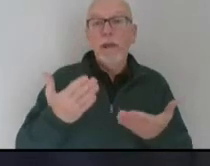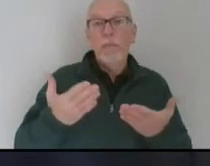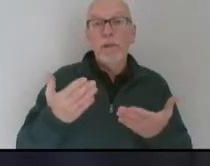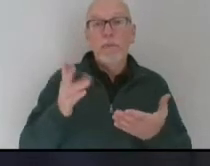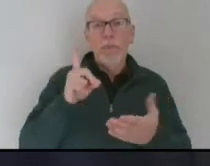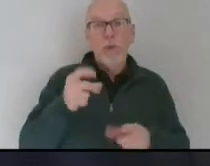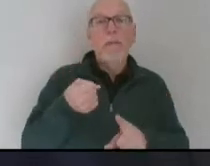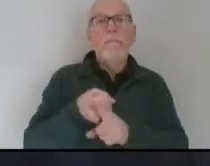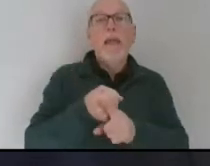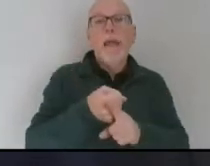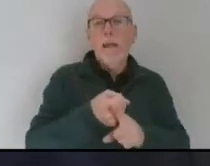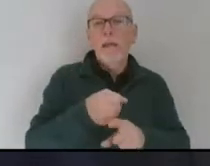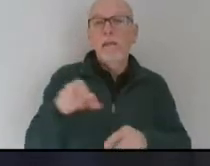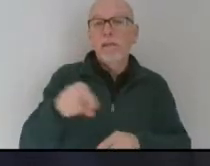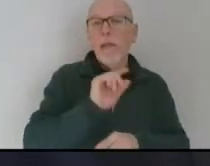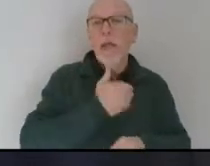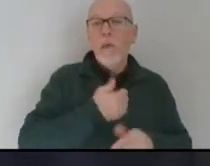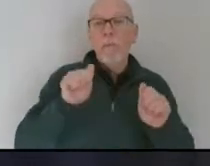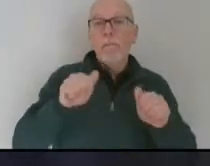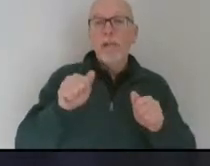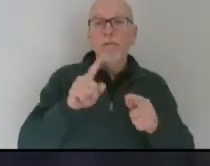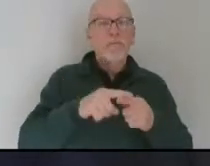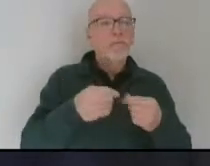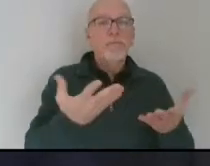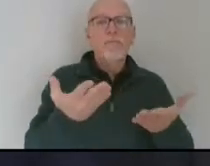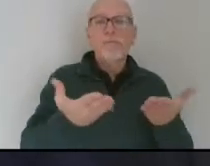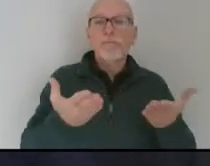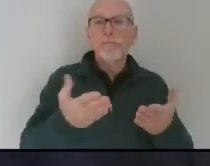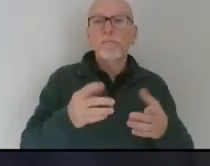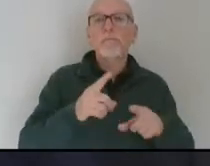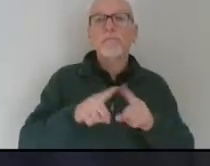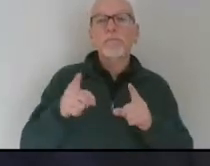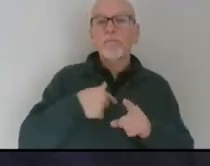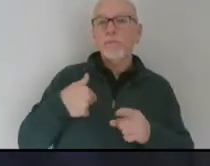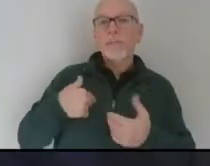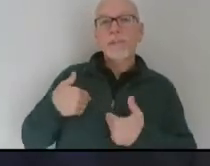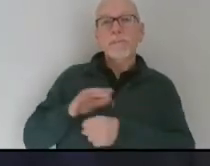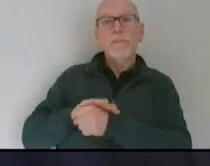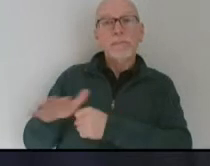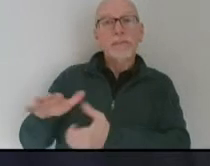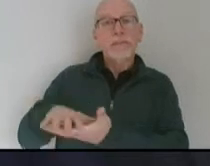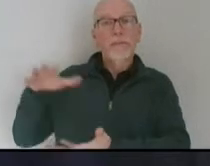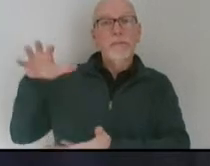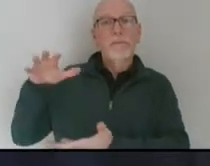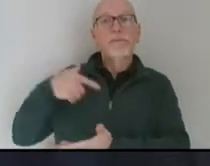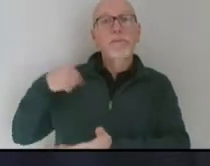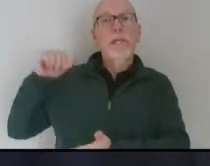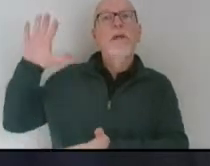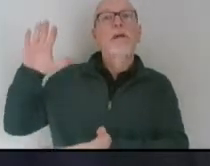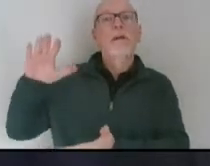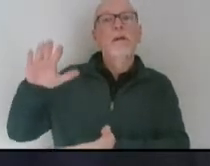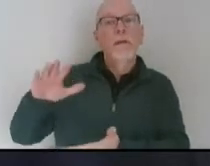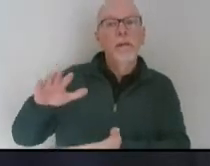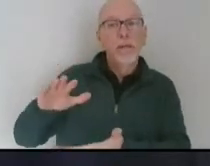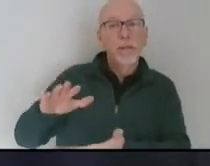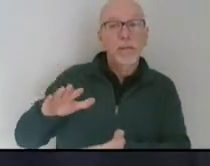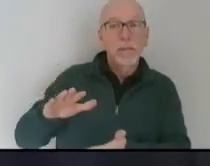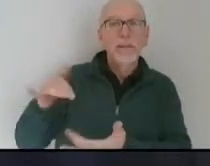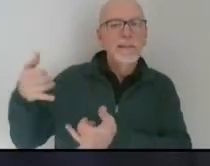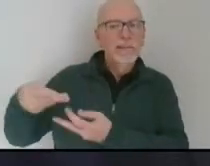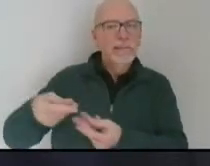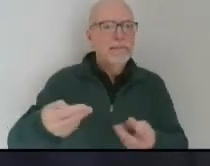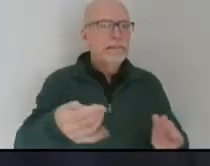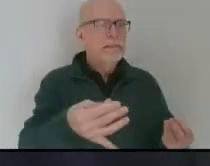impacted our ability to deliver the services. But with sufficient reserves, we were able to continue to deliver